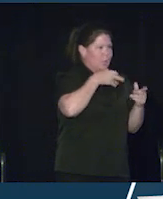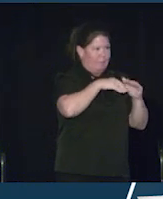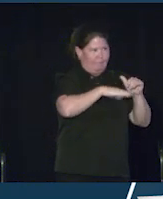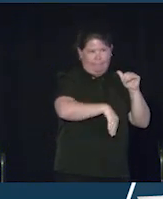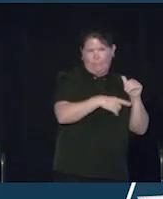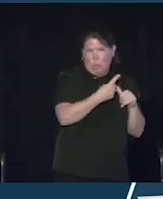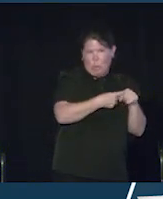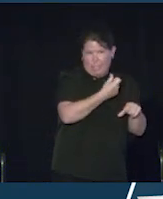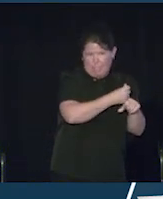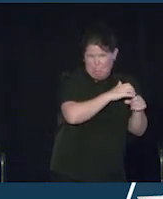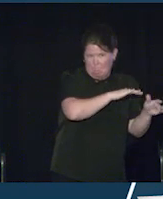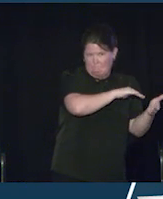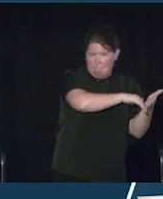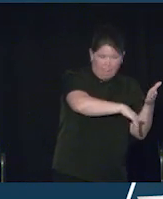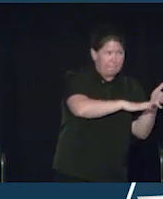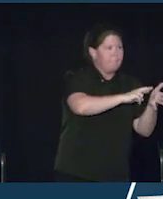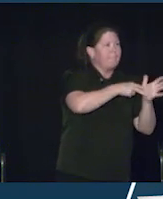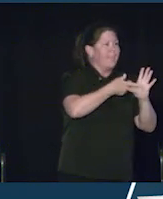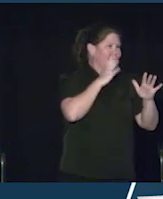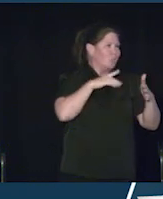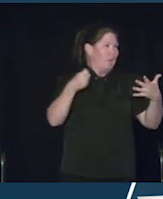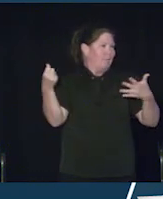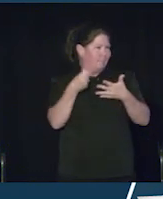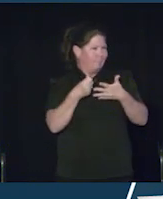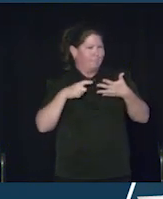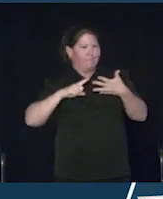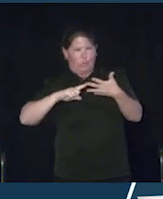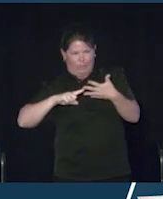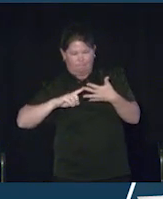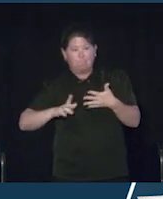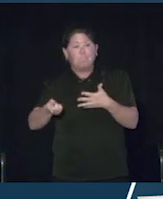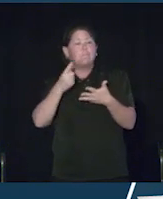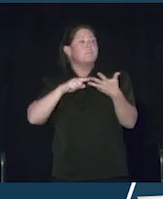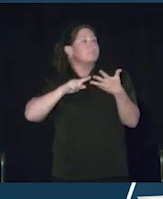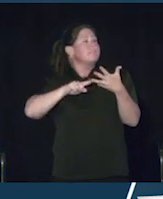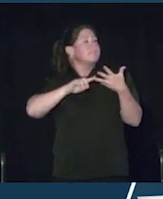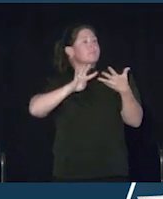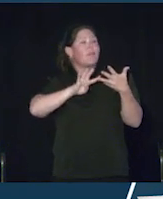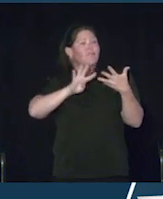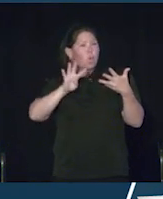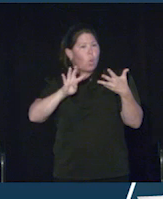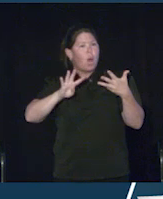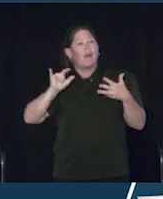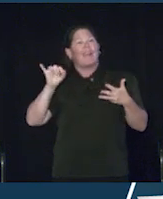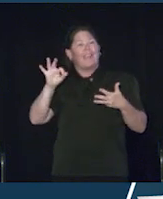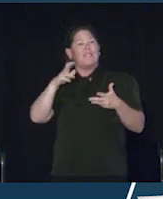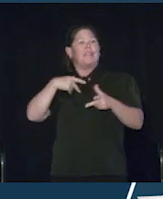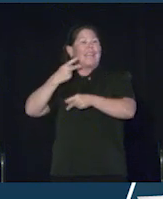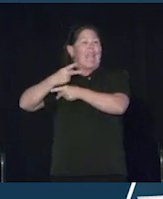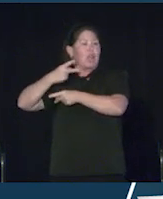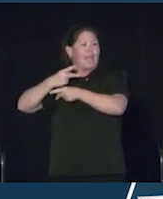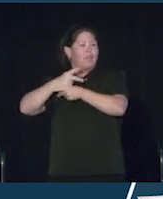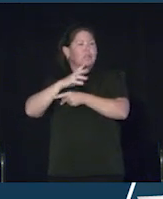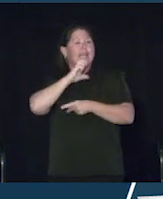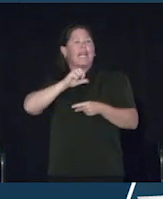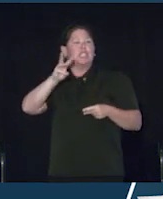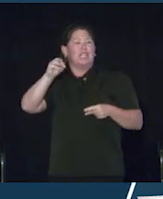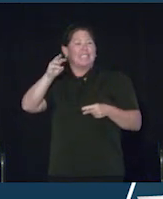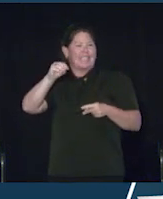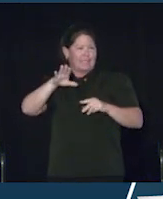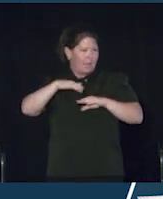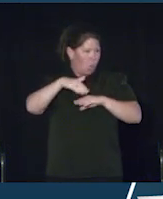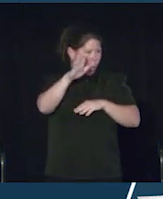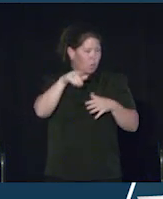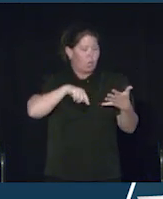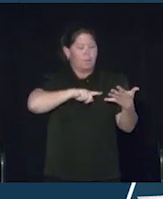Category 4, like I mentioned earlier, is those whose caregivers are 60 years of age or older, and category 5, those who are transitioning within the next 12 months